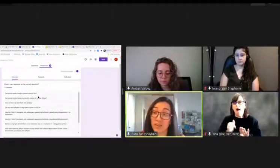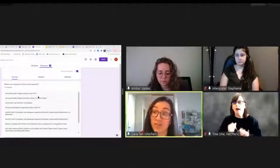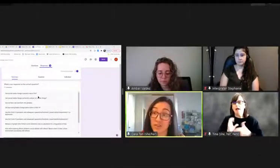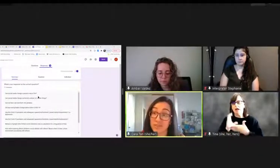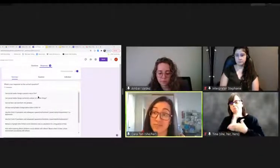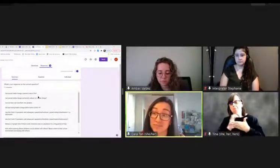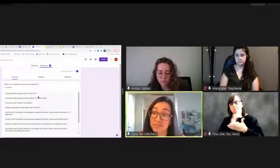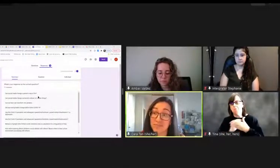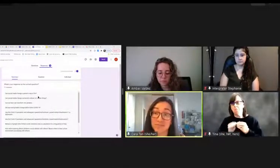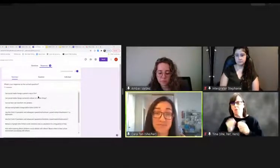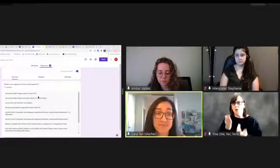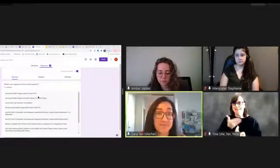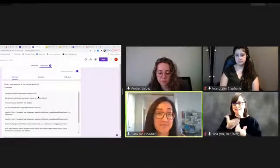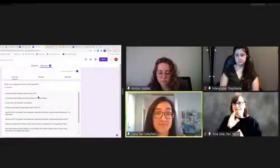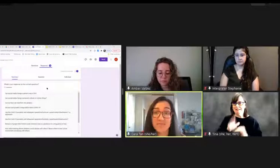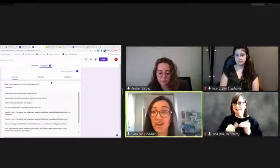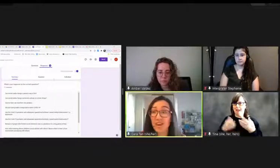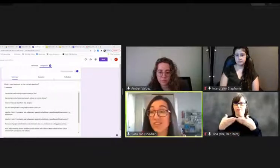our questions.